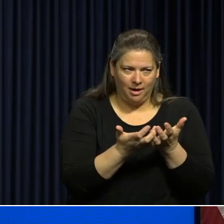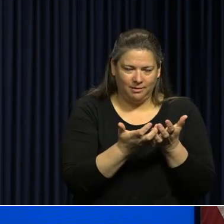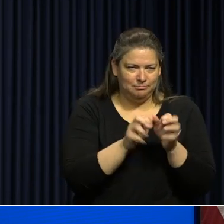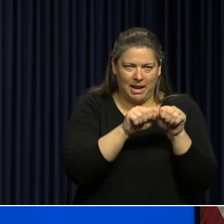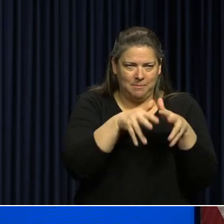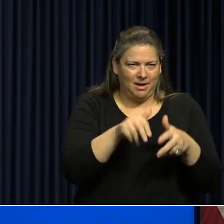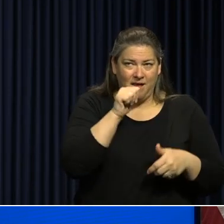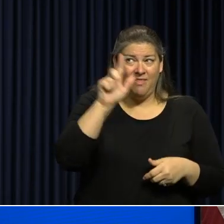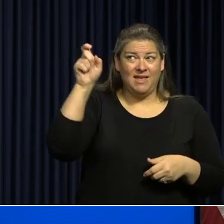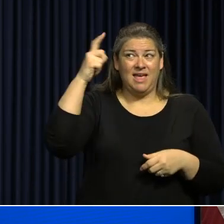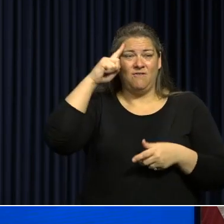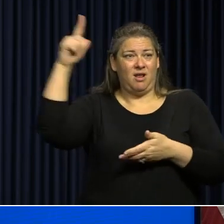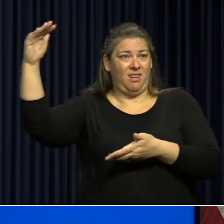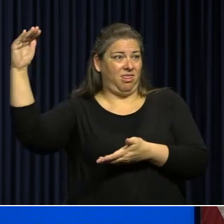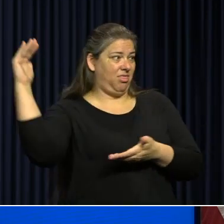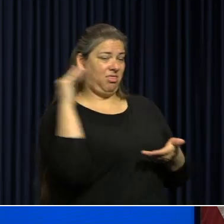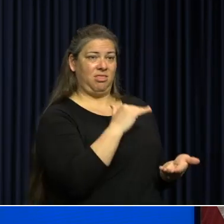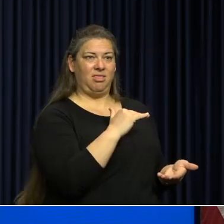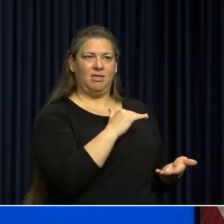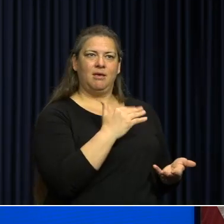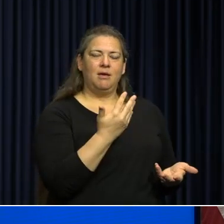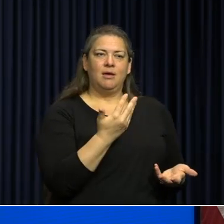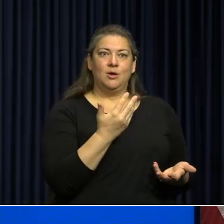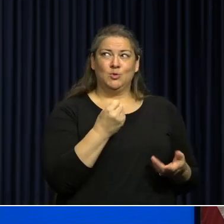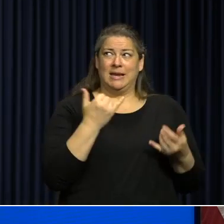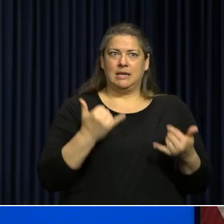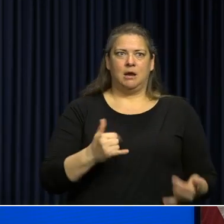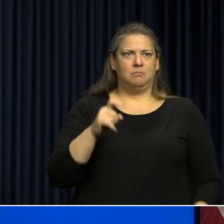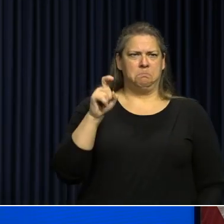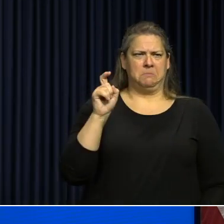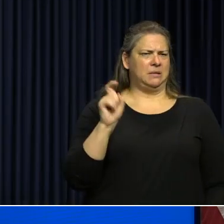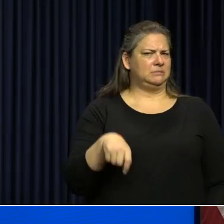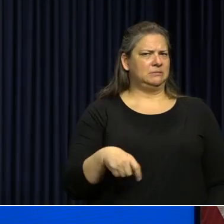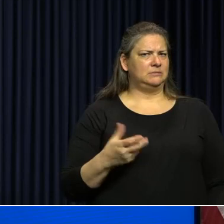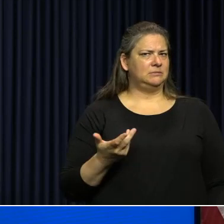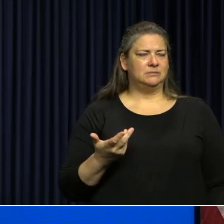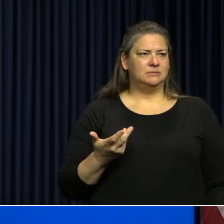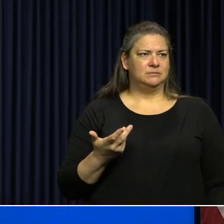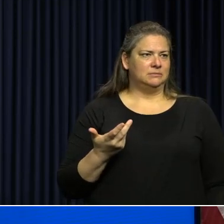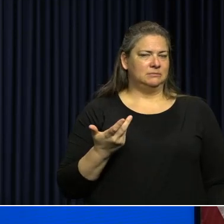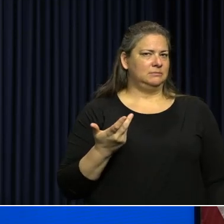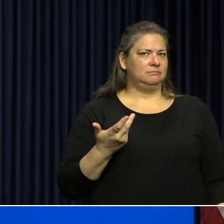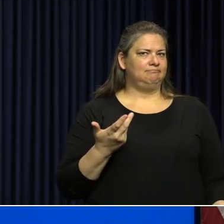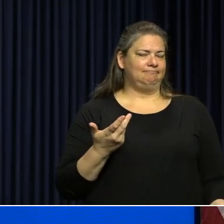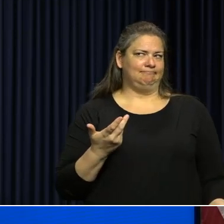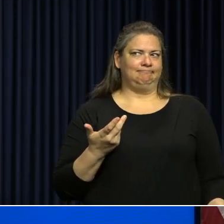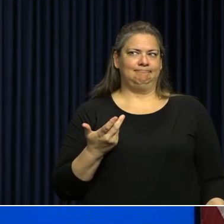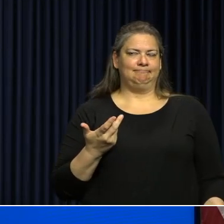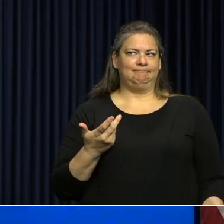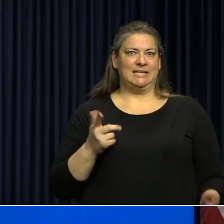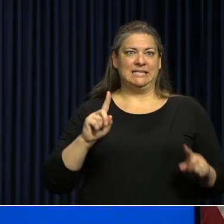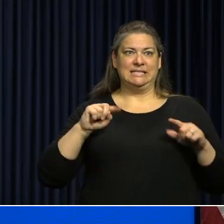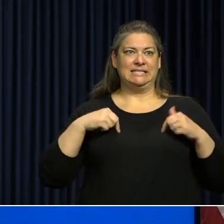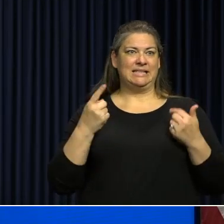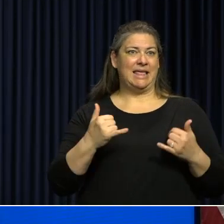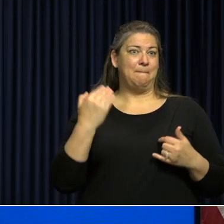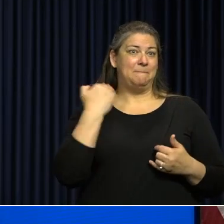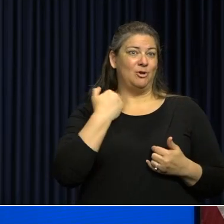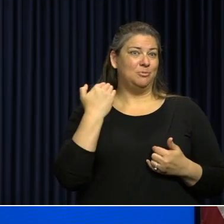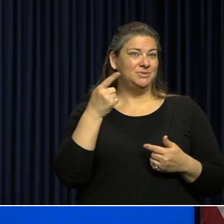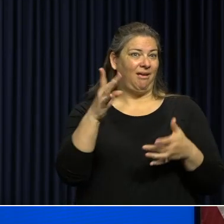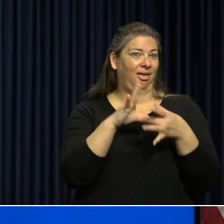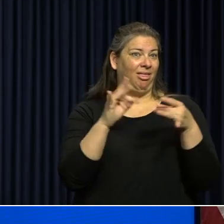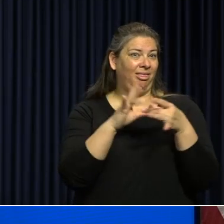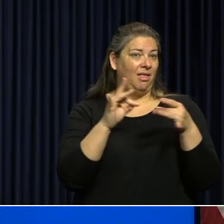relief. It's got to do so now. I have not had, since the bankruptcy comments, I've not